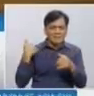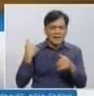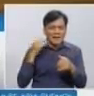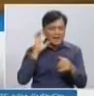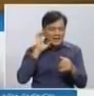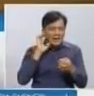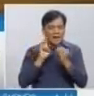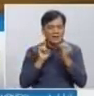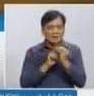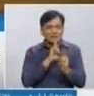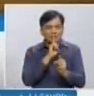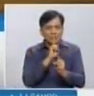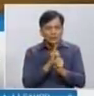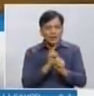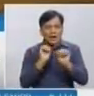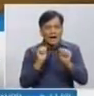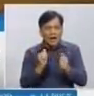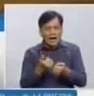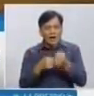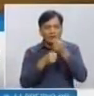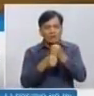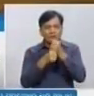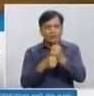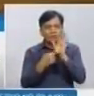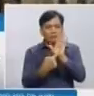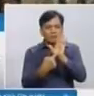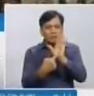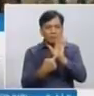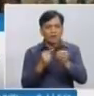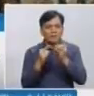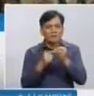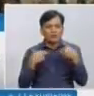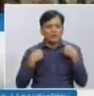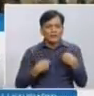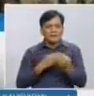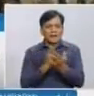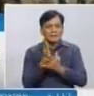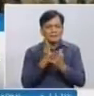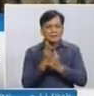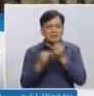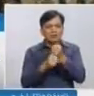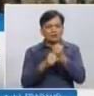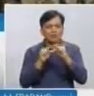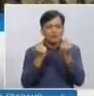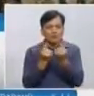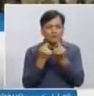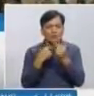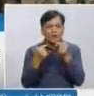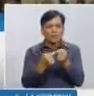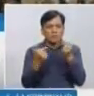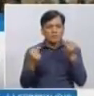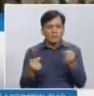really, howls of protest from the human rights advocates and church leaders against